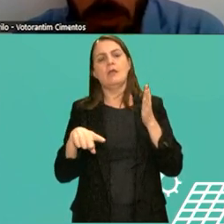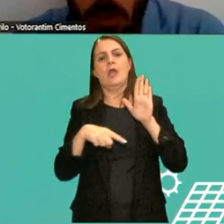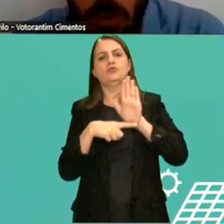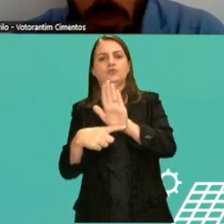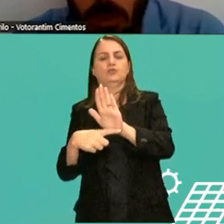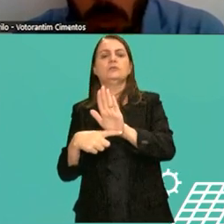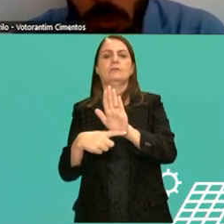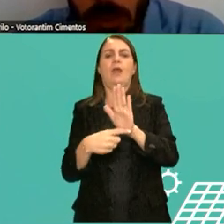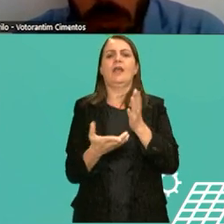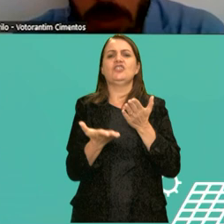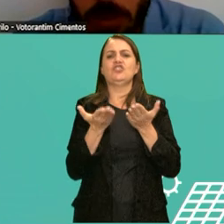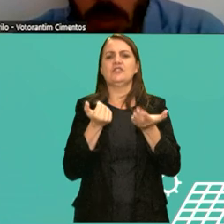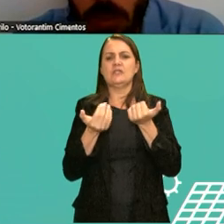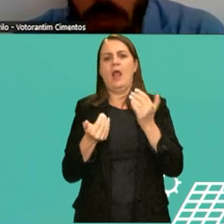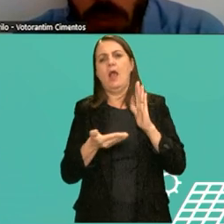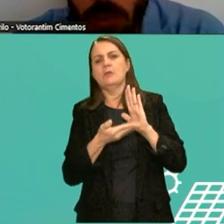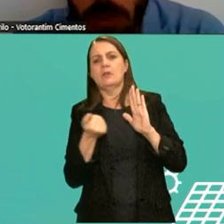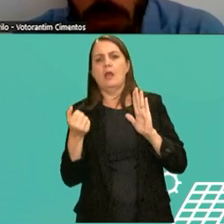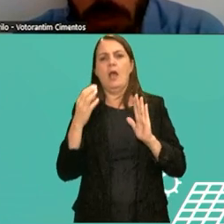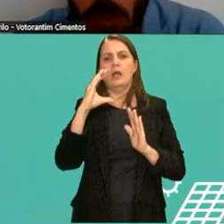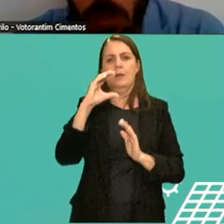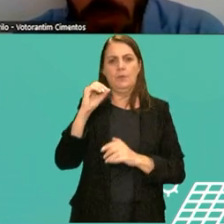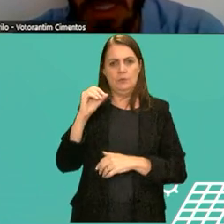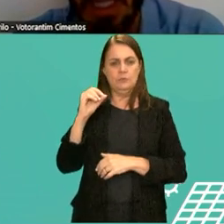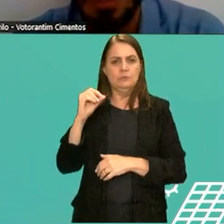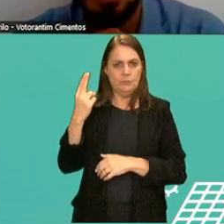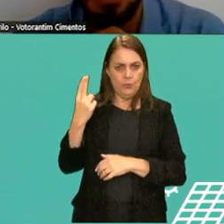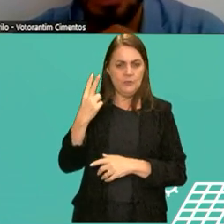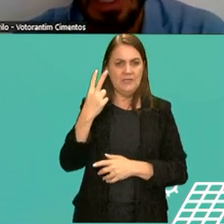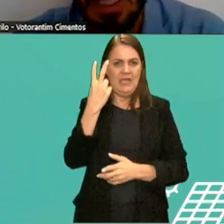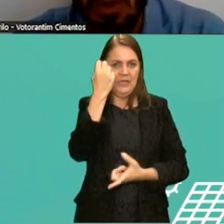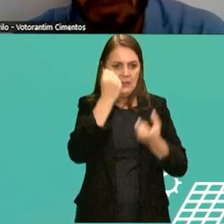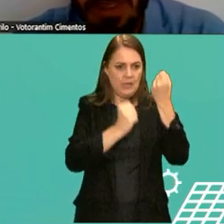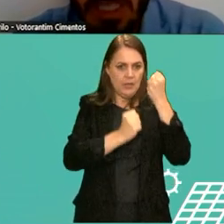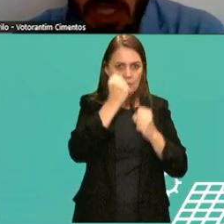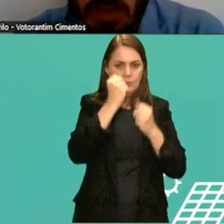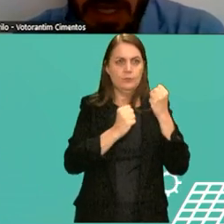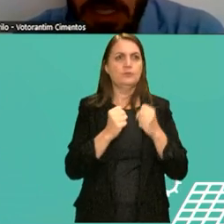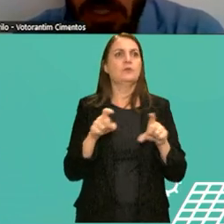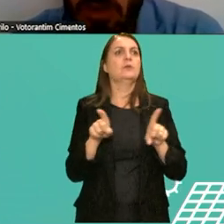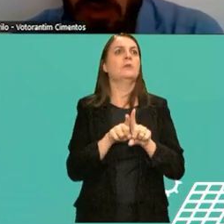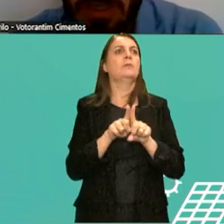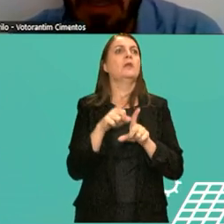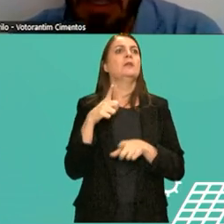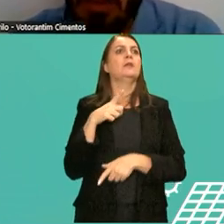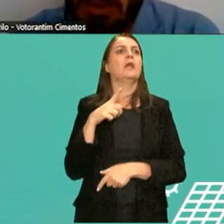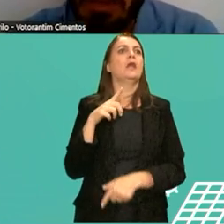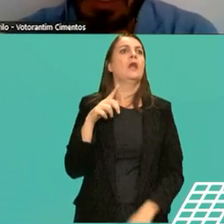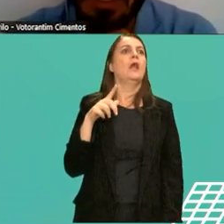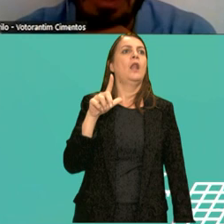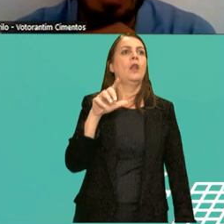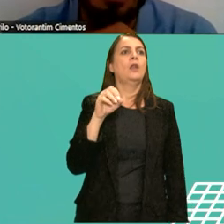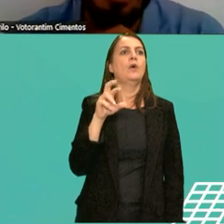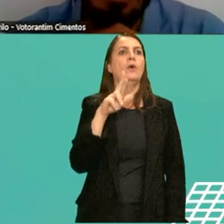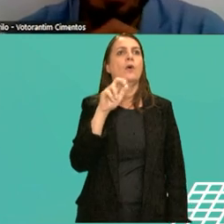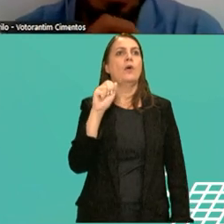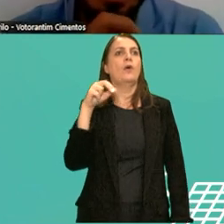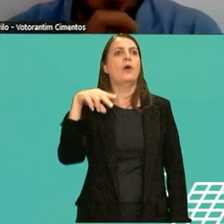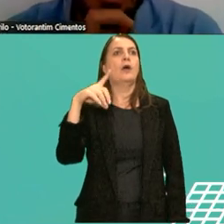decarbonization throughout the whole industry. We have a network for innovation